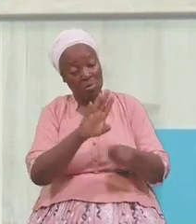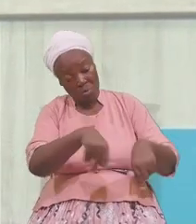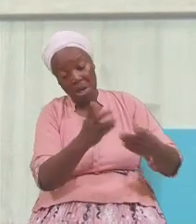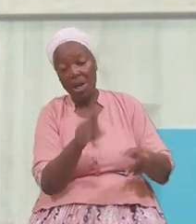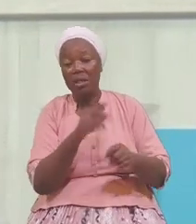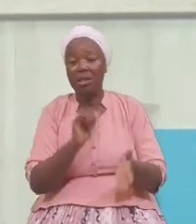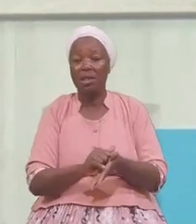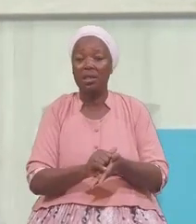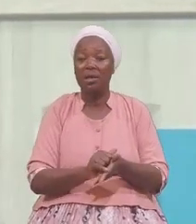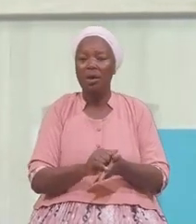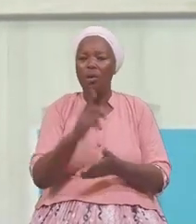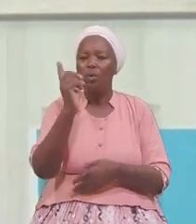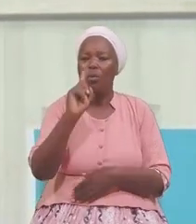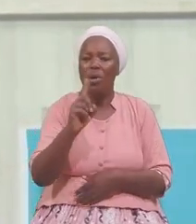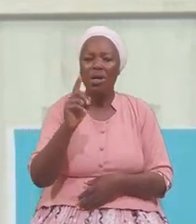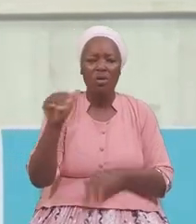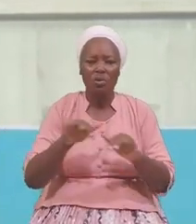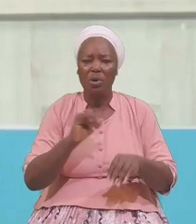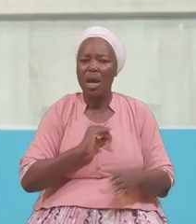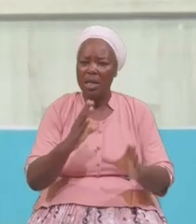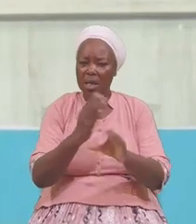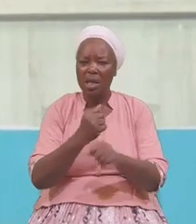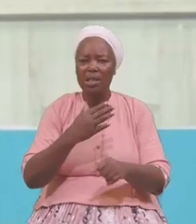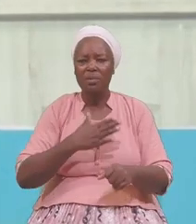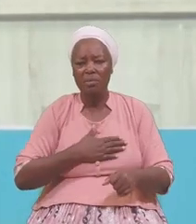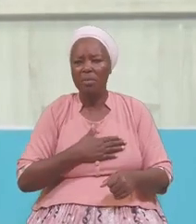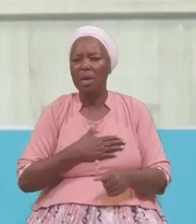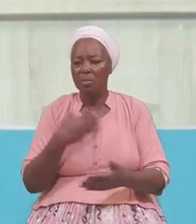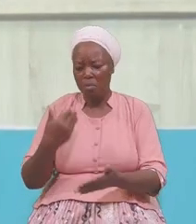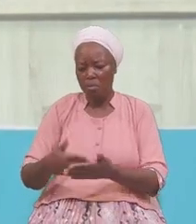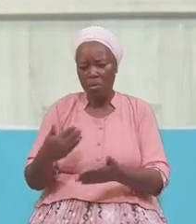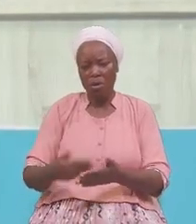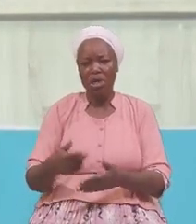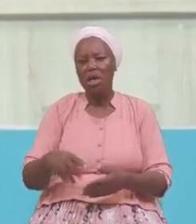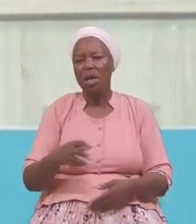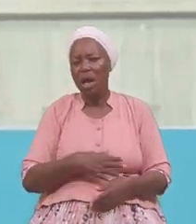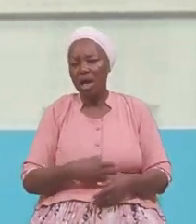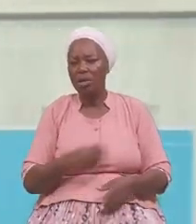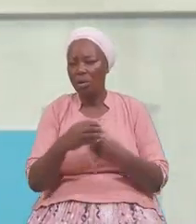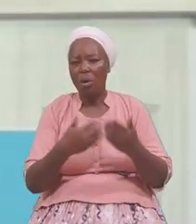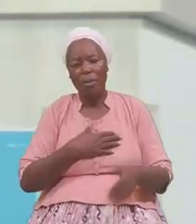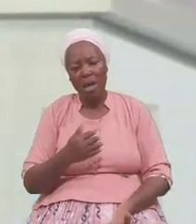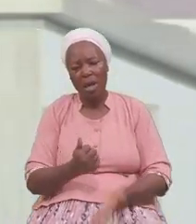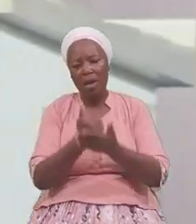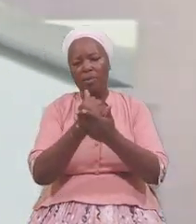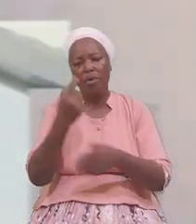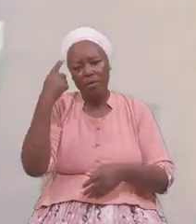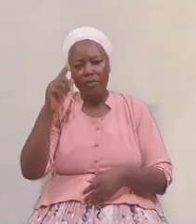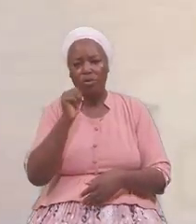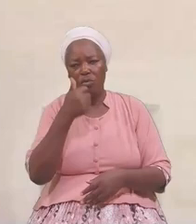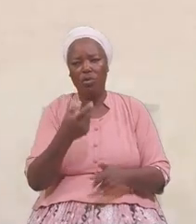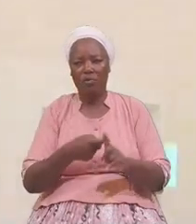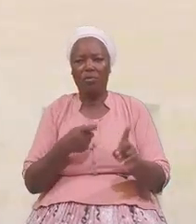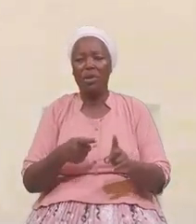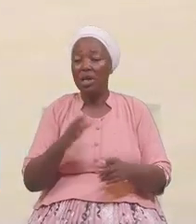by, where do I get my sustenance for tomorrow? That's what happens to